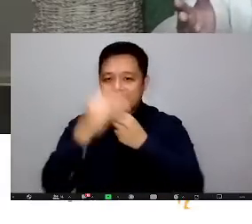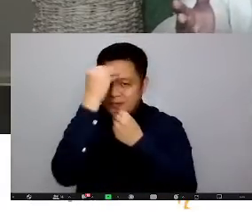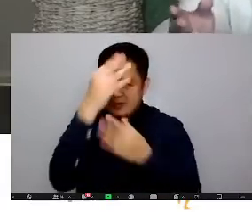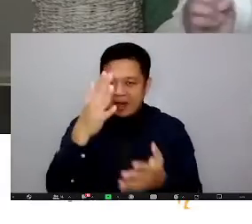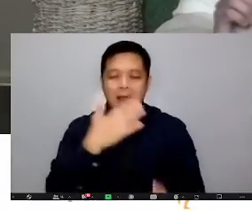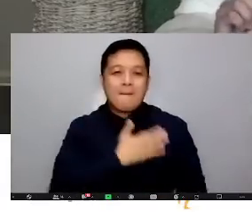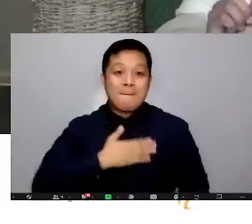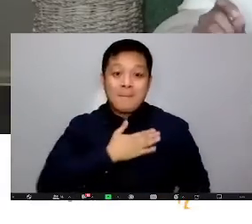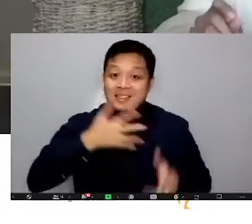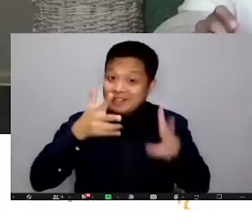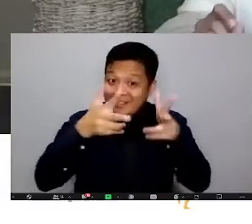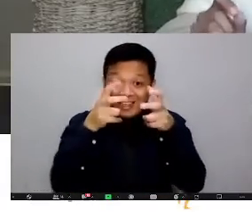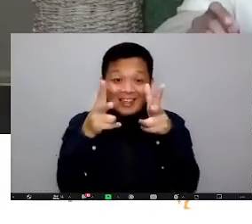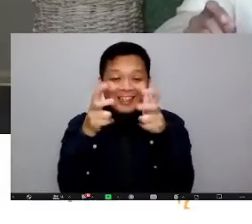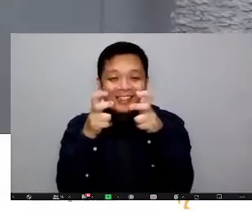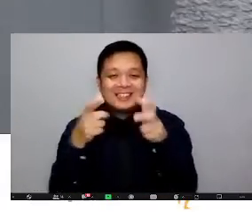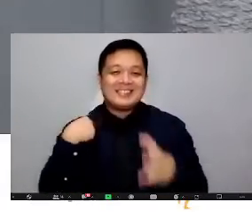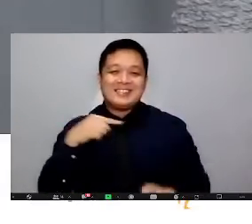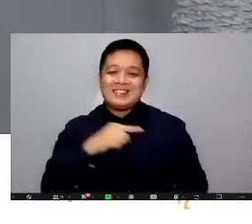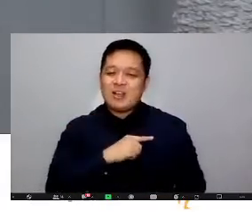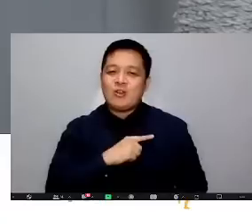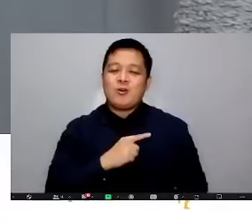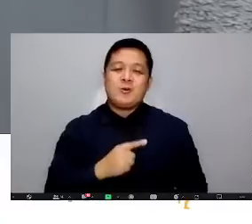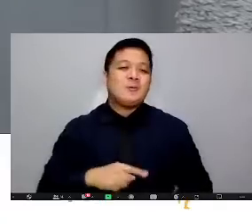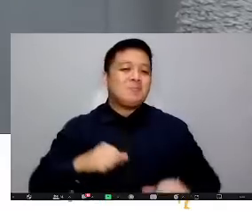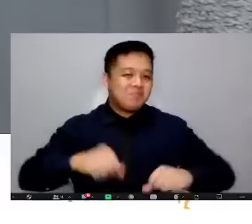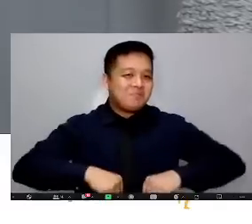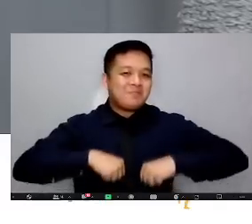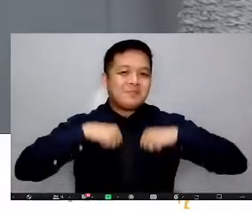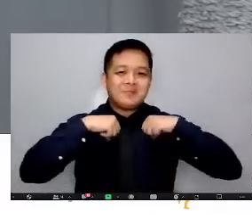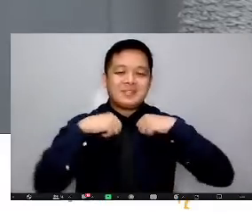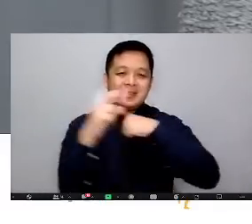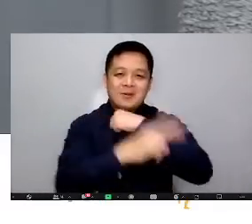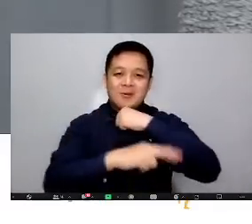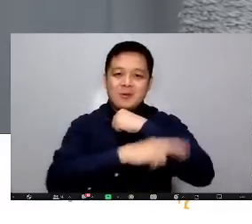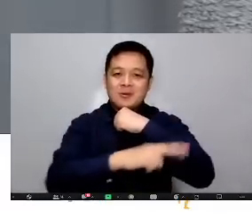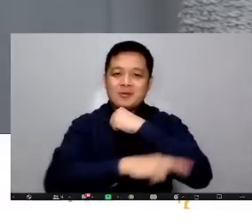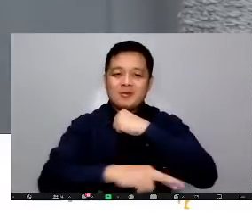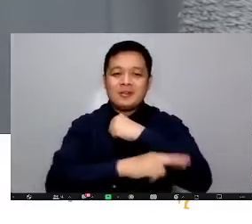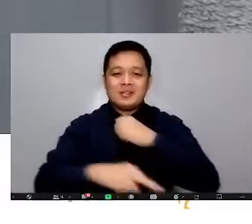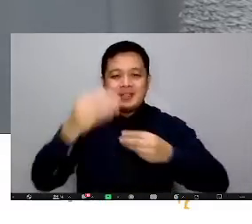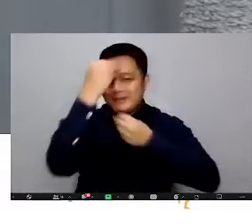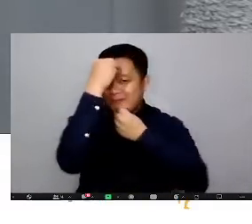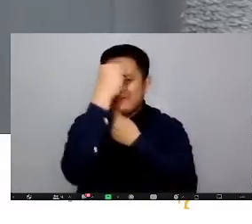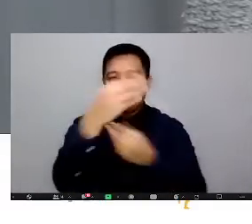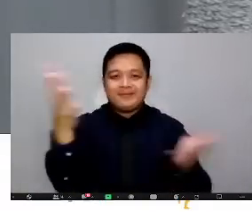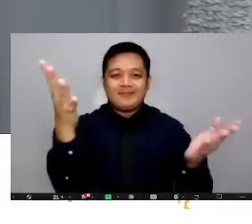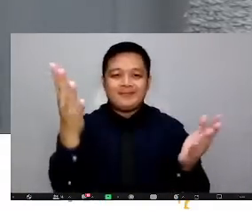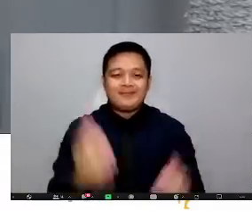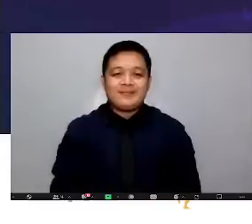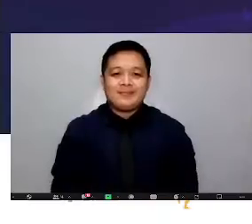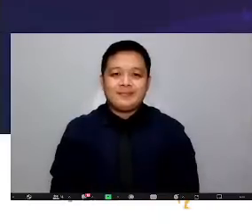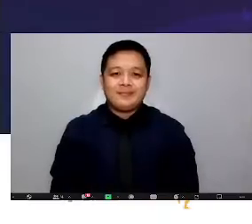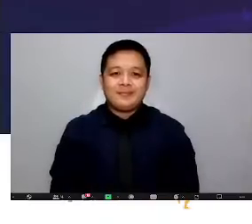your screen as we proudly bring you the virtual regional shout-out.